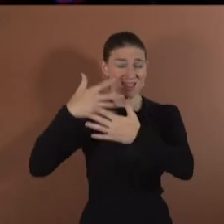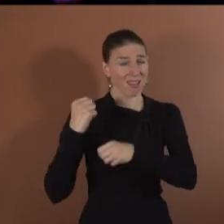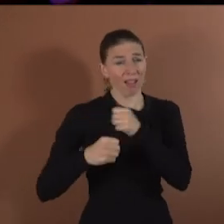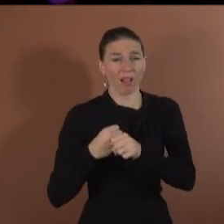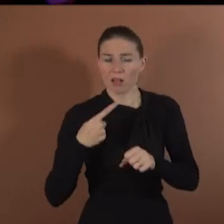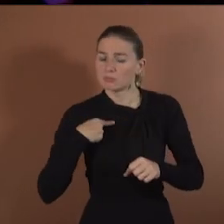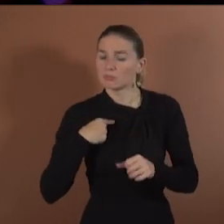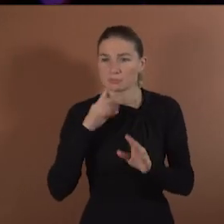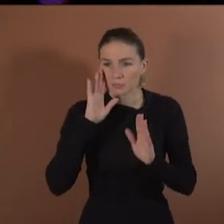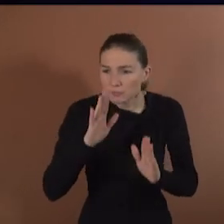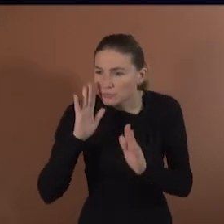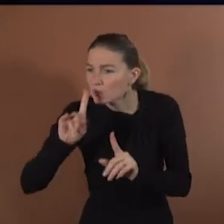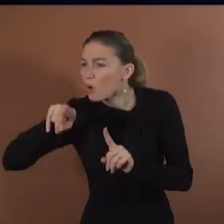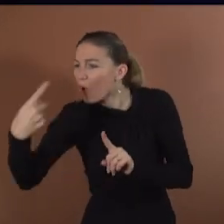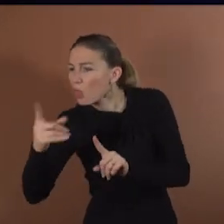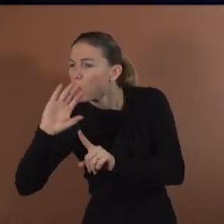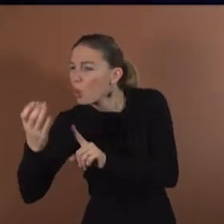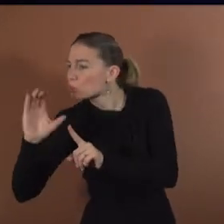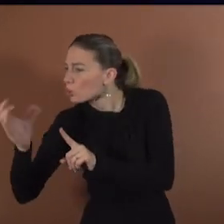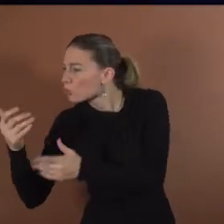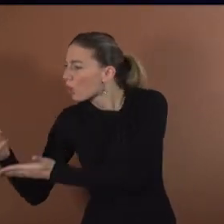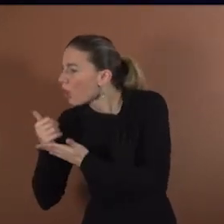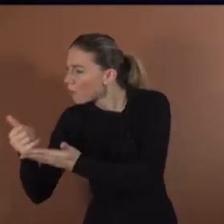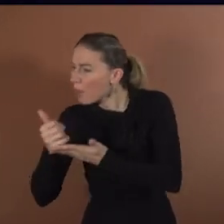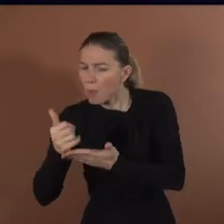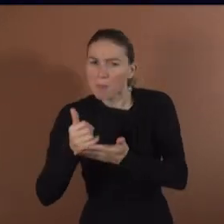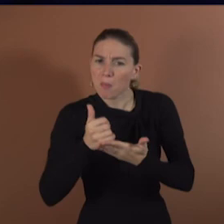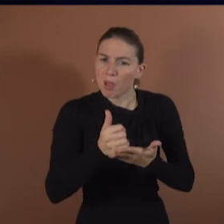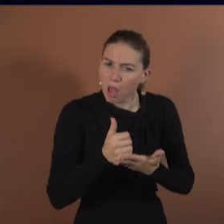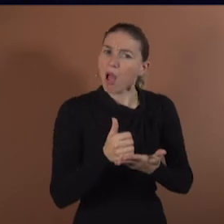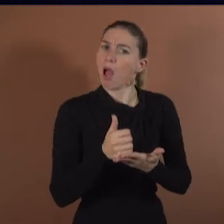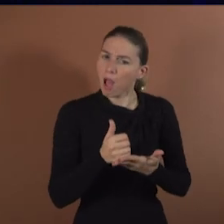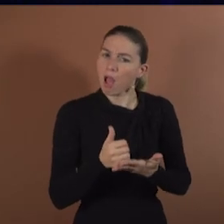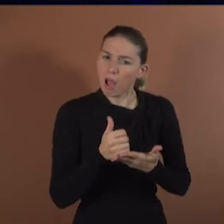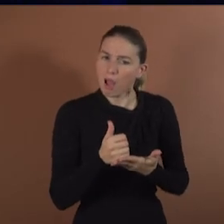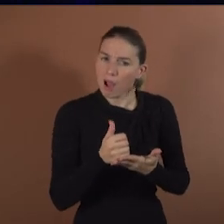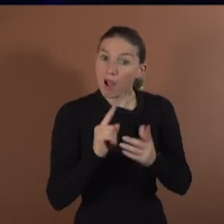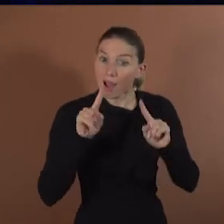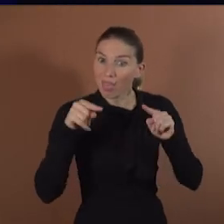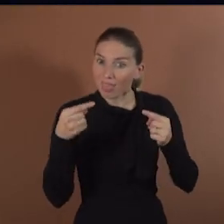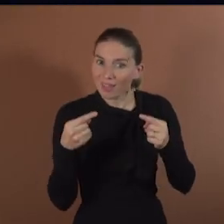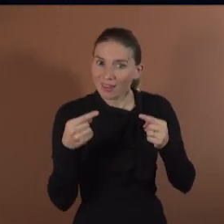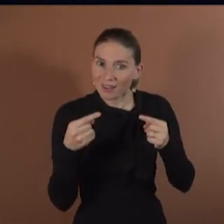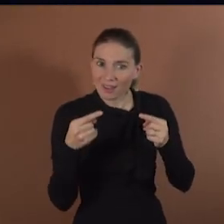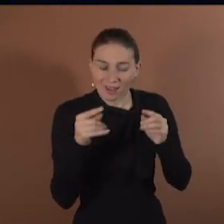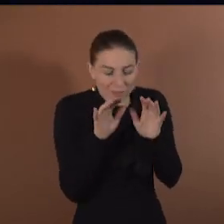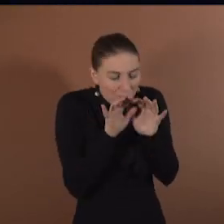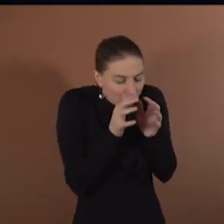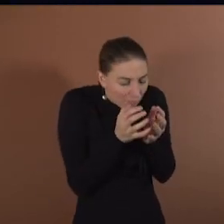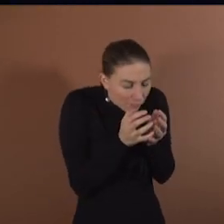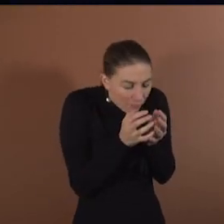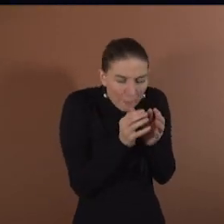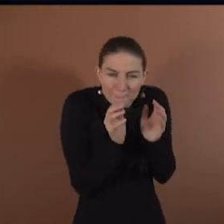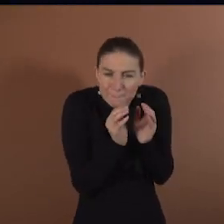you enjoy doing this so much and it works so well for you that you end up with a complete mini world. Last time I checked, it was 196